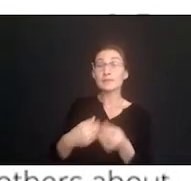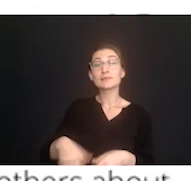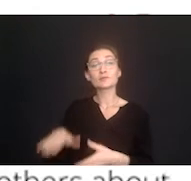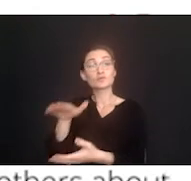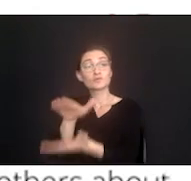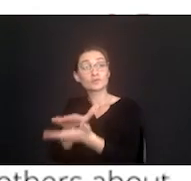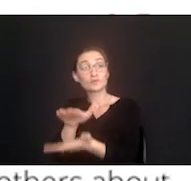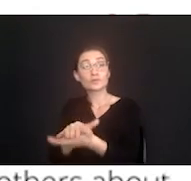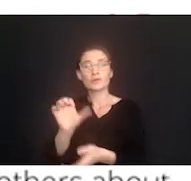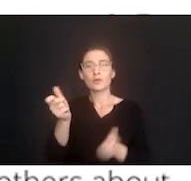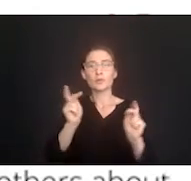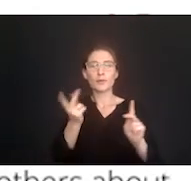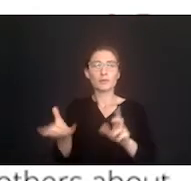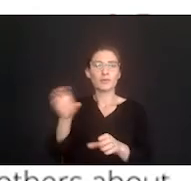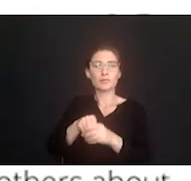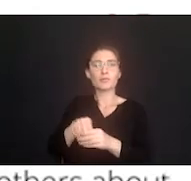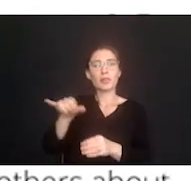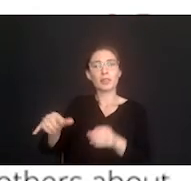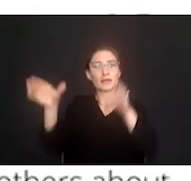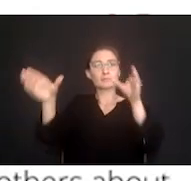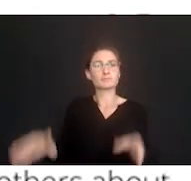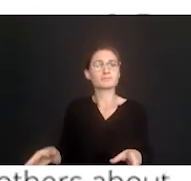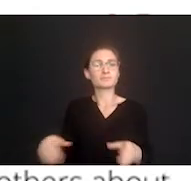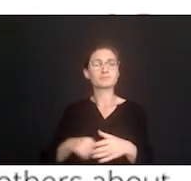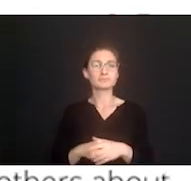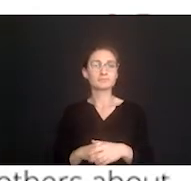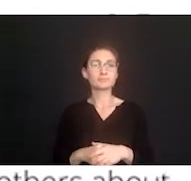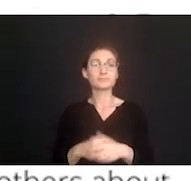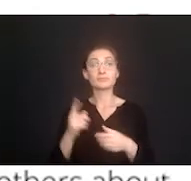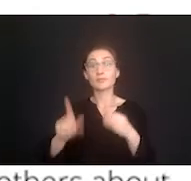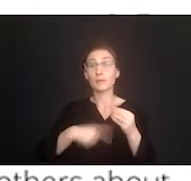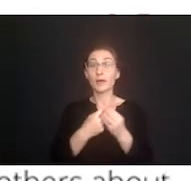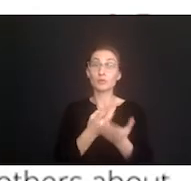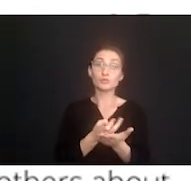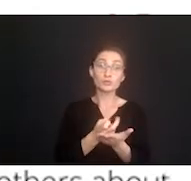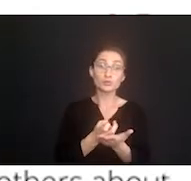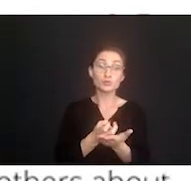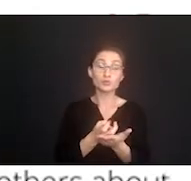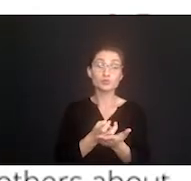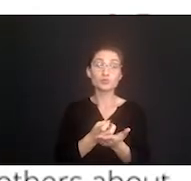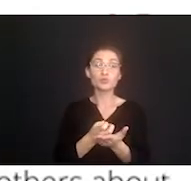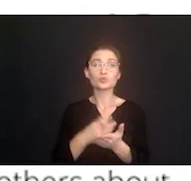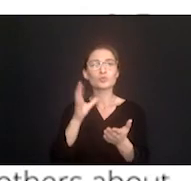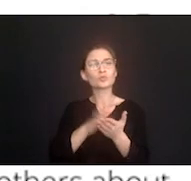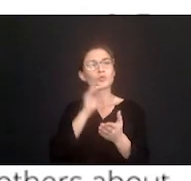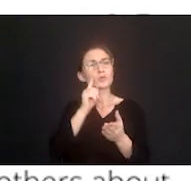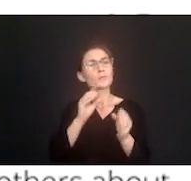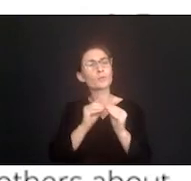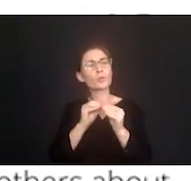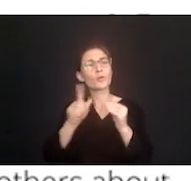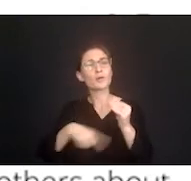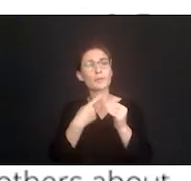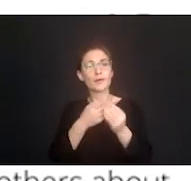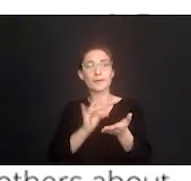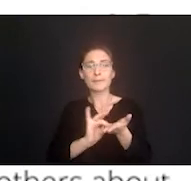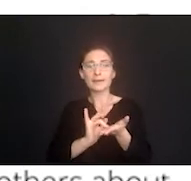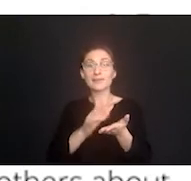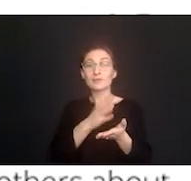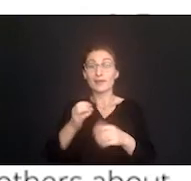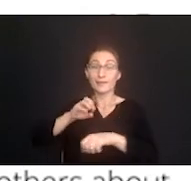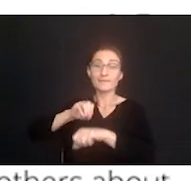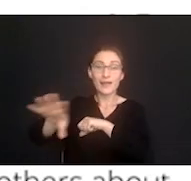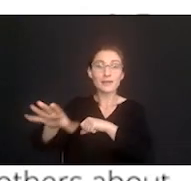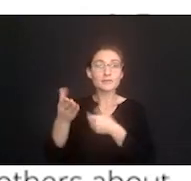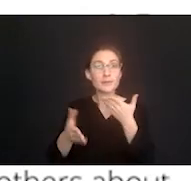school, and other persons involved in the life of your loved one about epilepsy, about seizure first aid. Learn more about the medications that they have and the